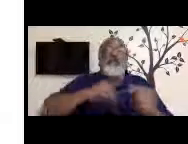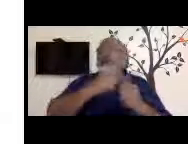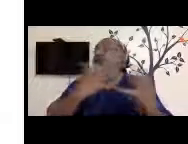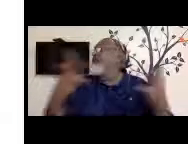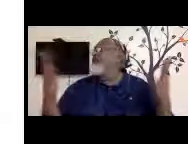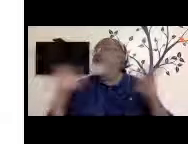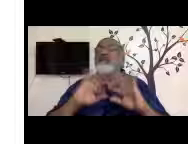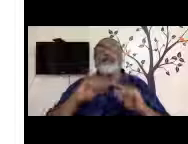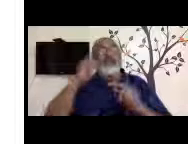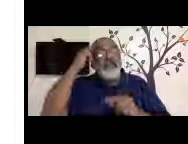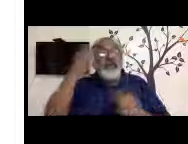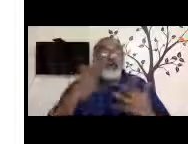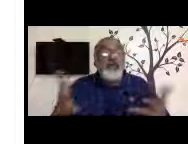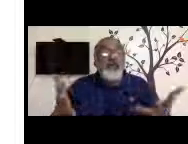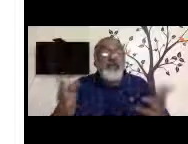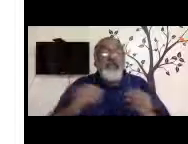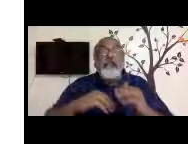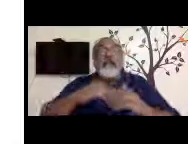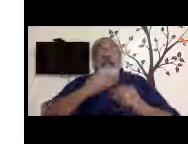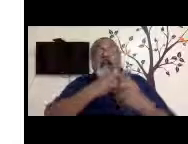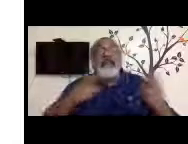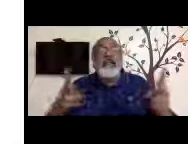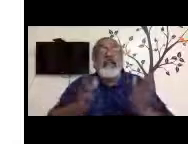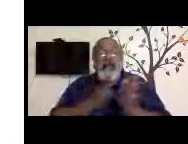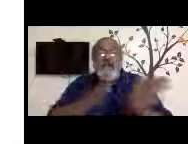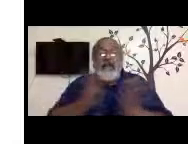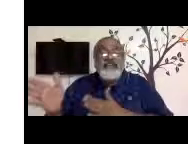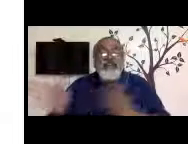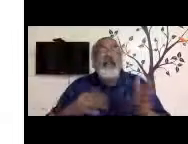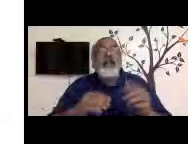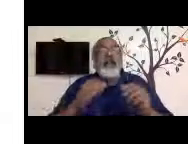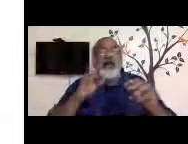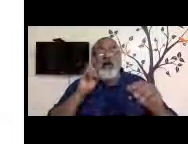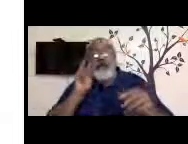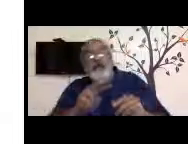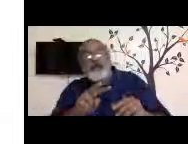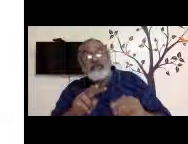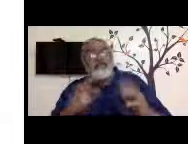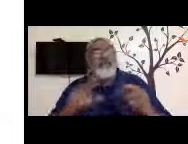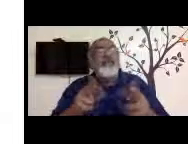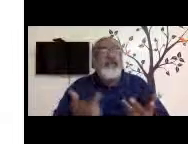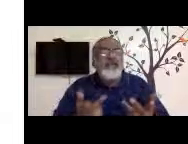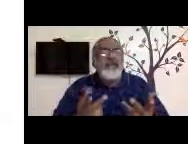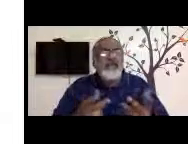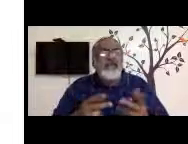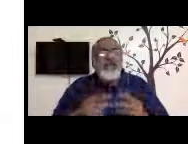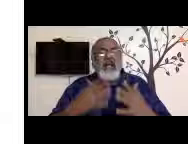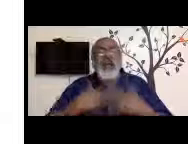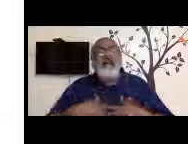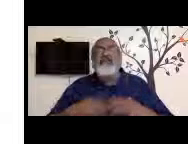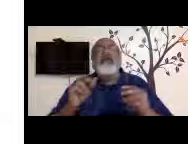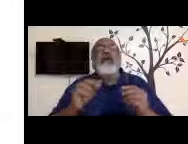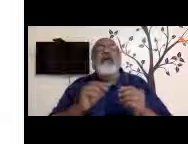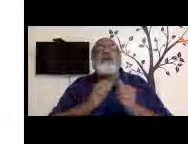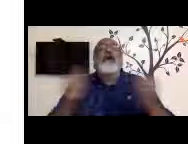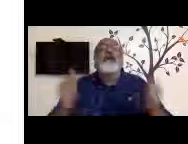approach. What is the multi-dimensional approach? From in the beginning itself, we saw the definition. Health is not just the absence of disease,